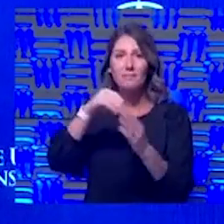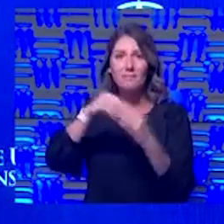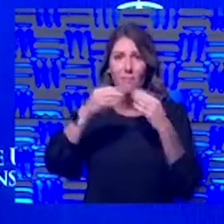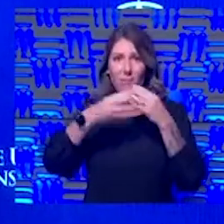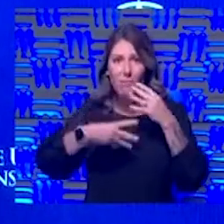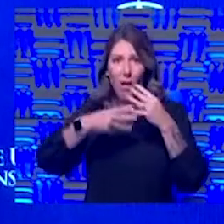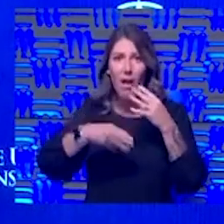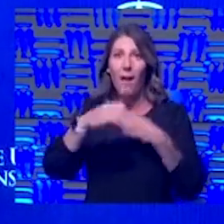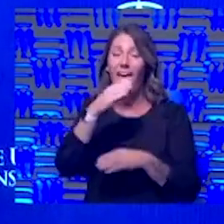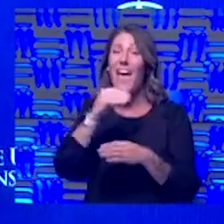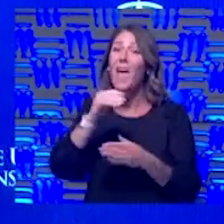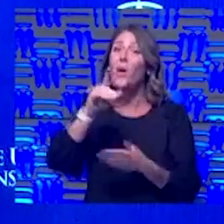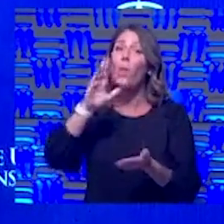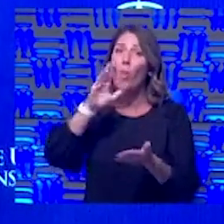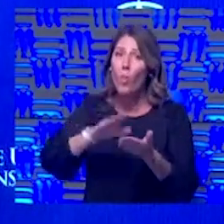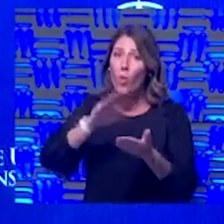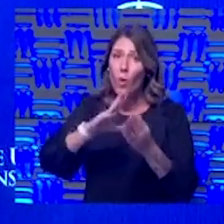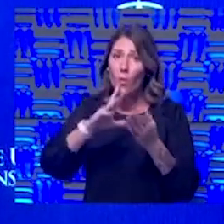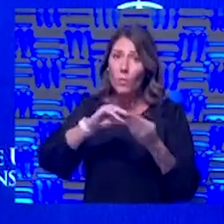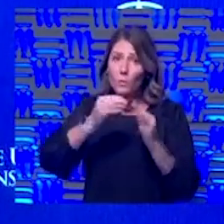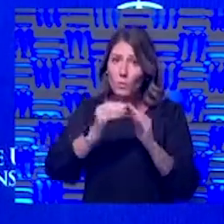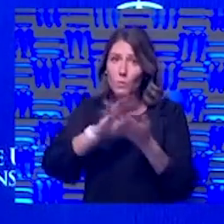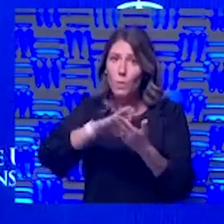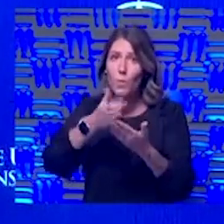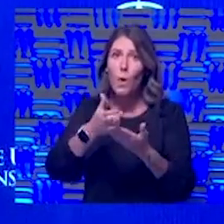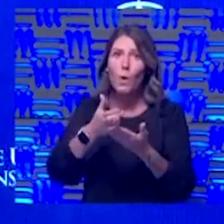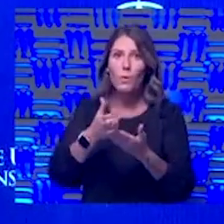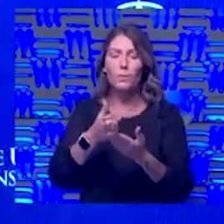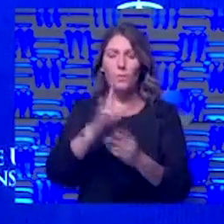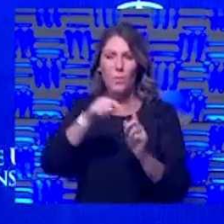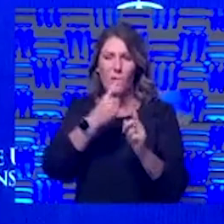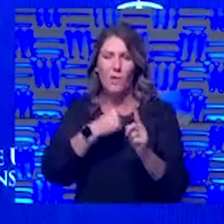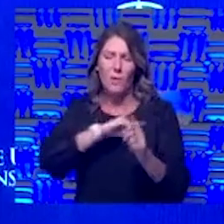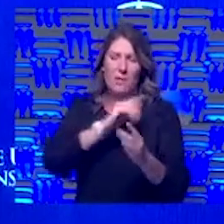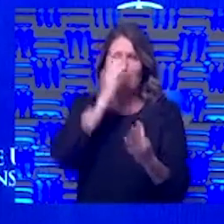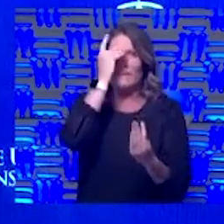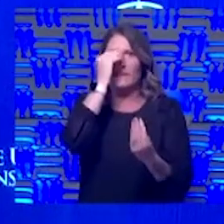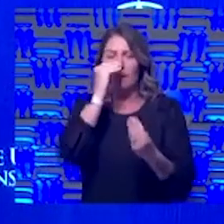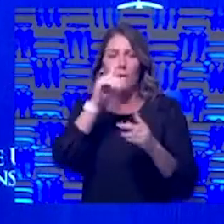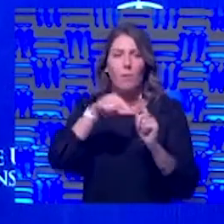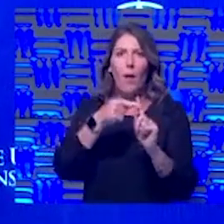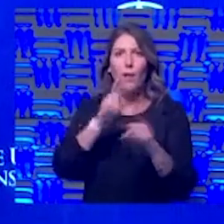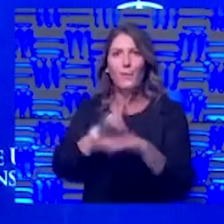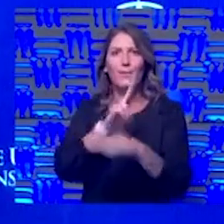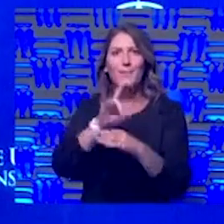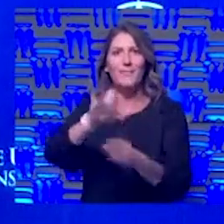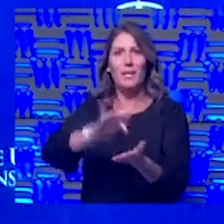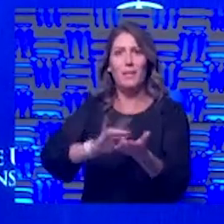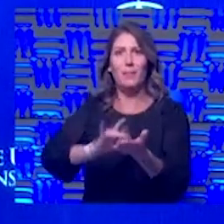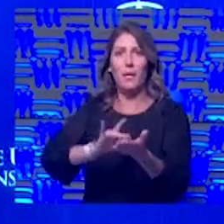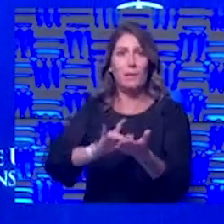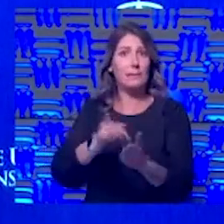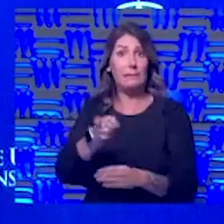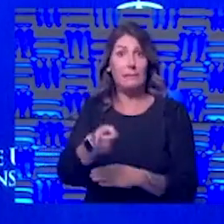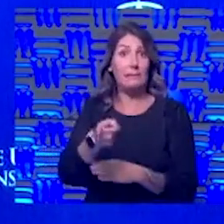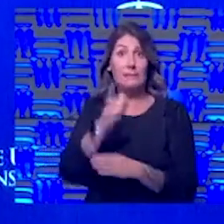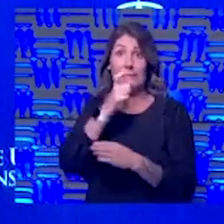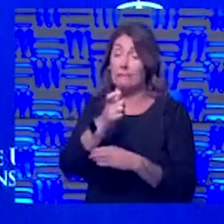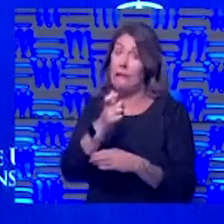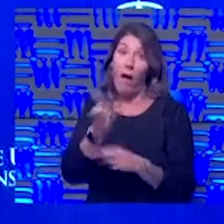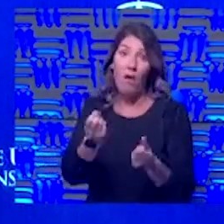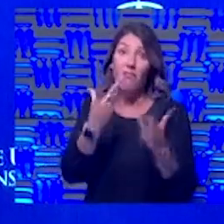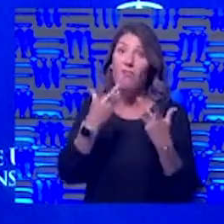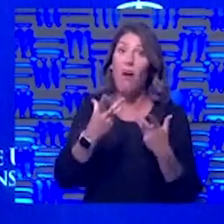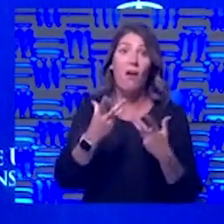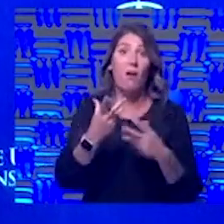it's not a high dose. It's not a very high dose. If you think about how we use steroids a lot of times, we give people a ton of steroids. And in this case, this was not a ton at all. This is a relatively